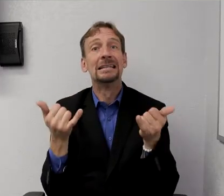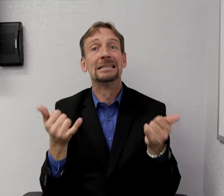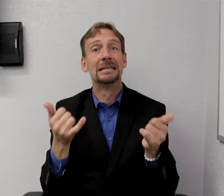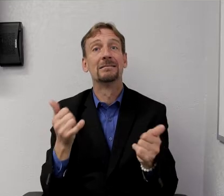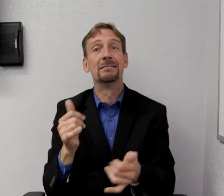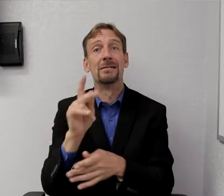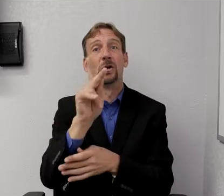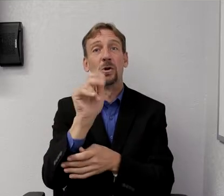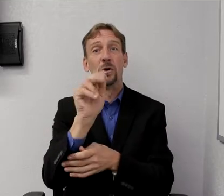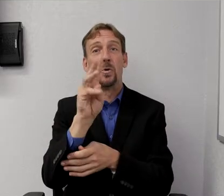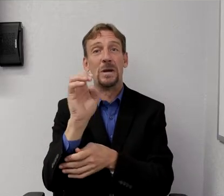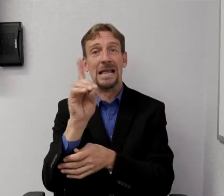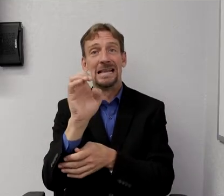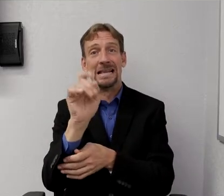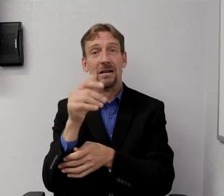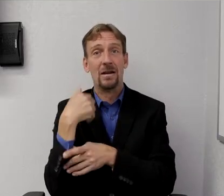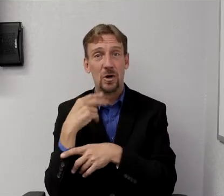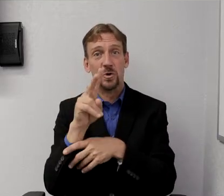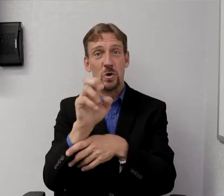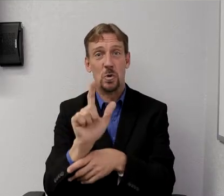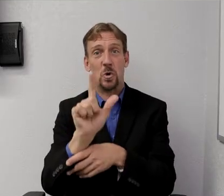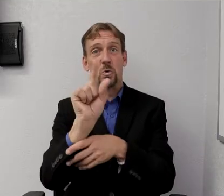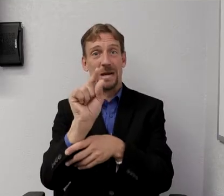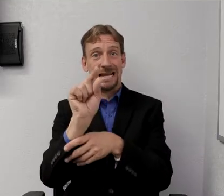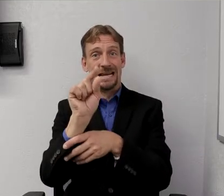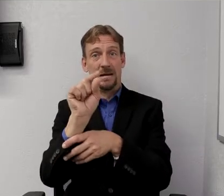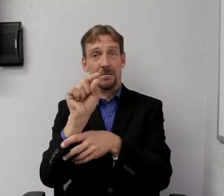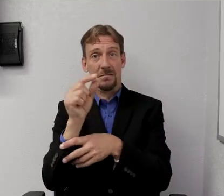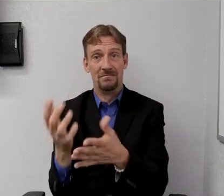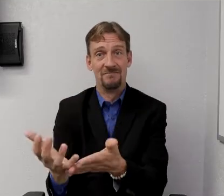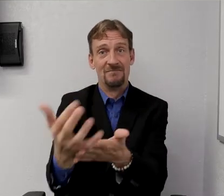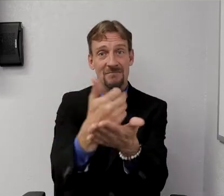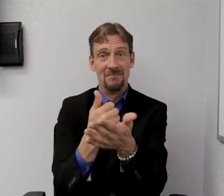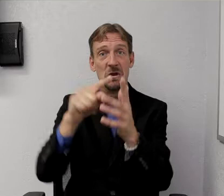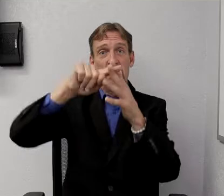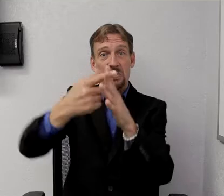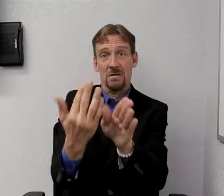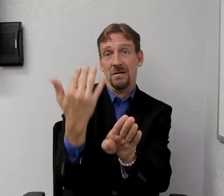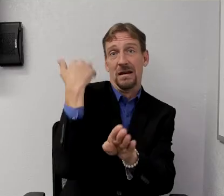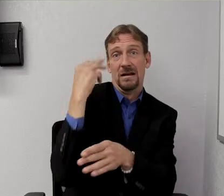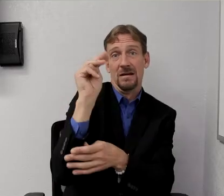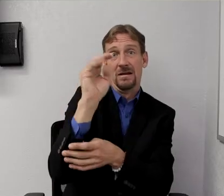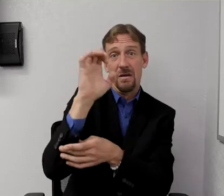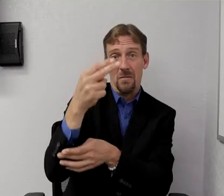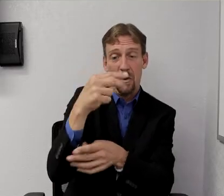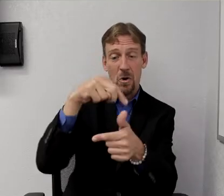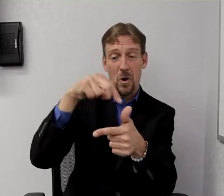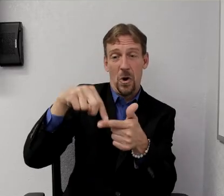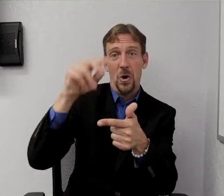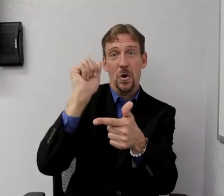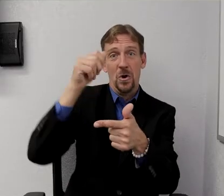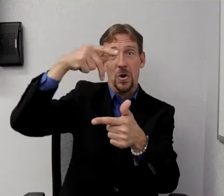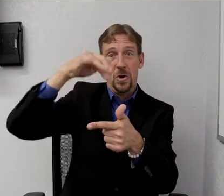collected now 1,220 specimens that really started back in March. So March and April we saw,